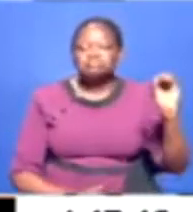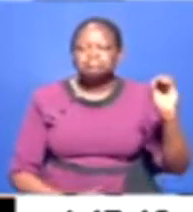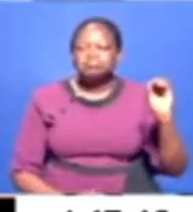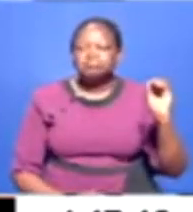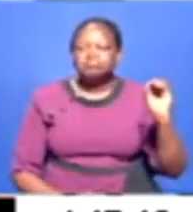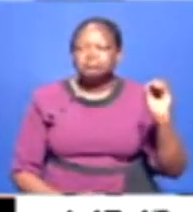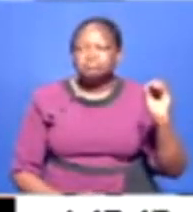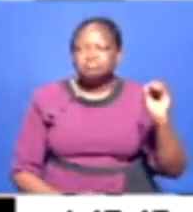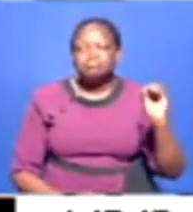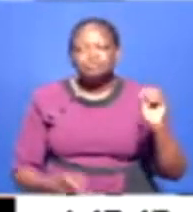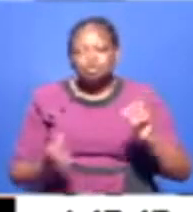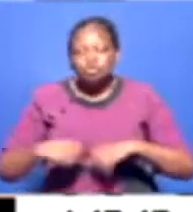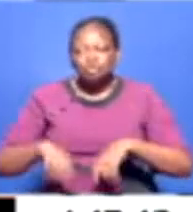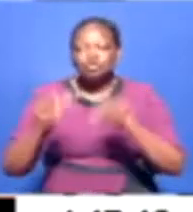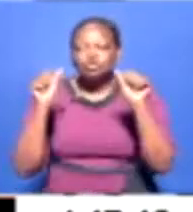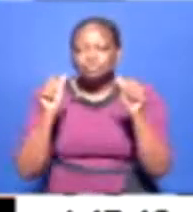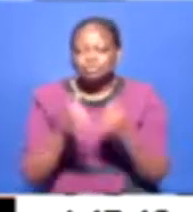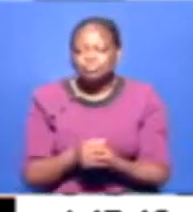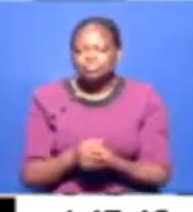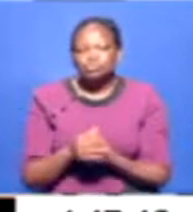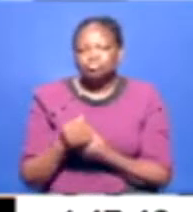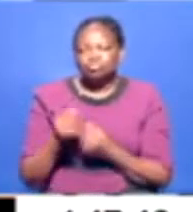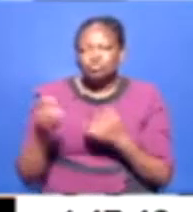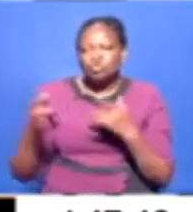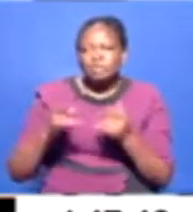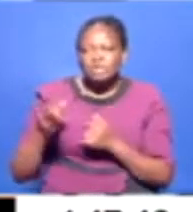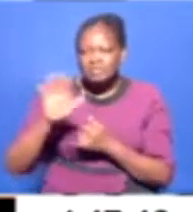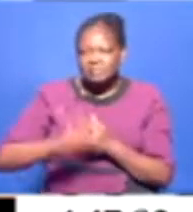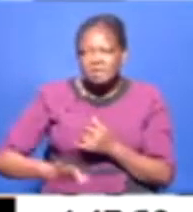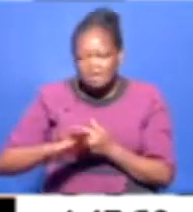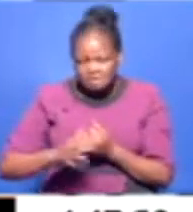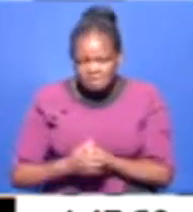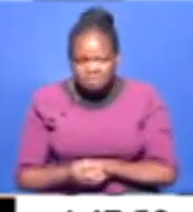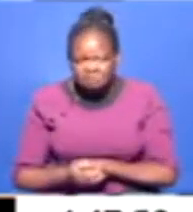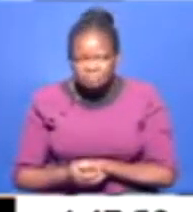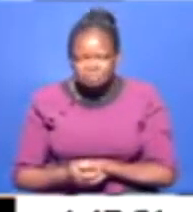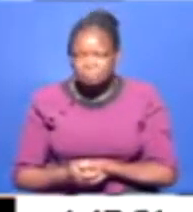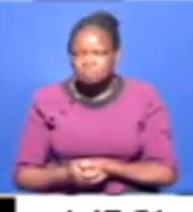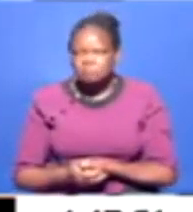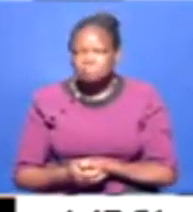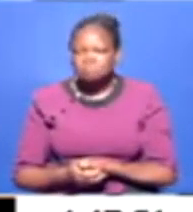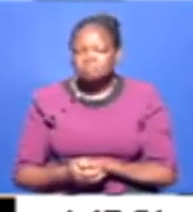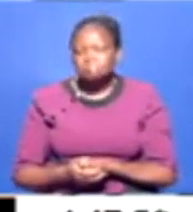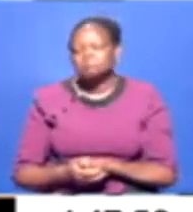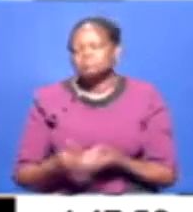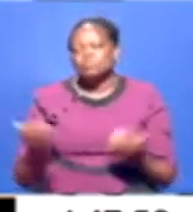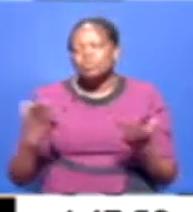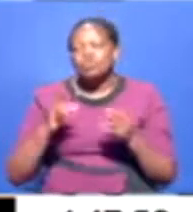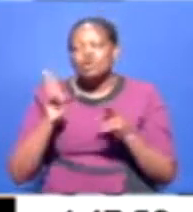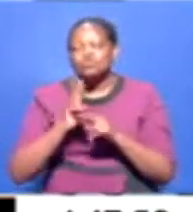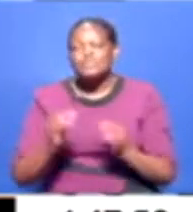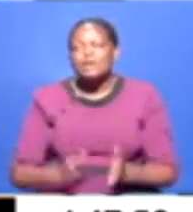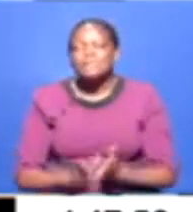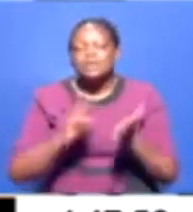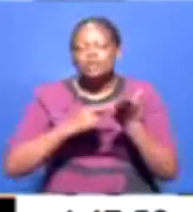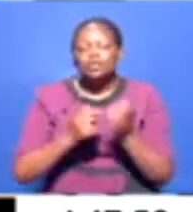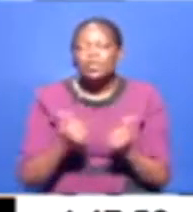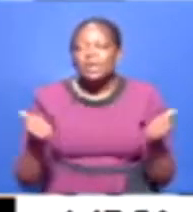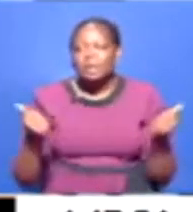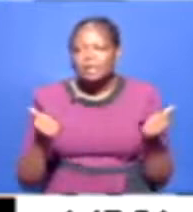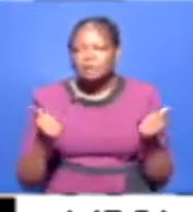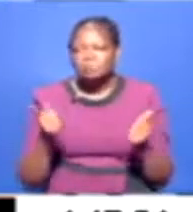the page and look at the area on lawfulness and effectiveness in use of public resources. This is where the stories